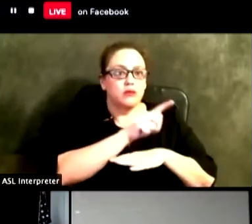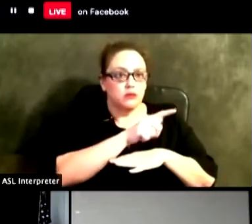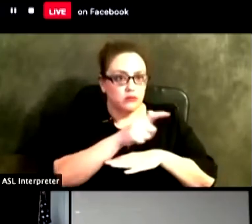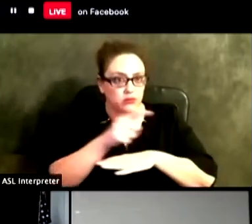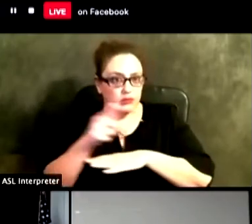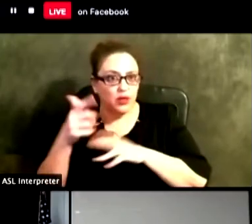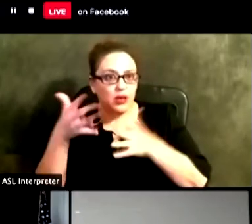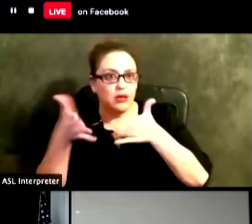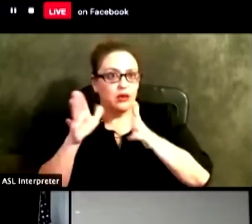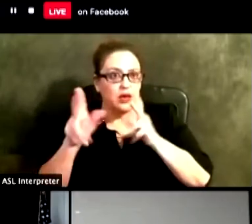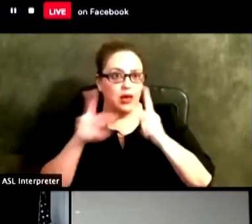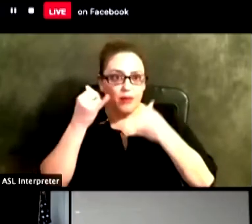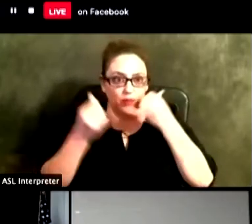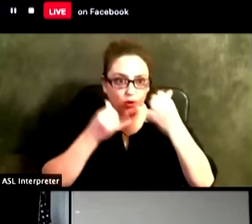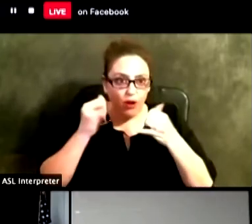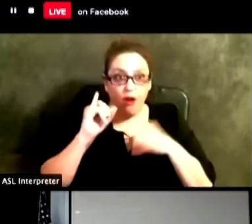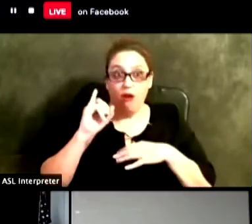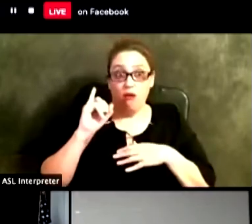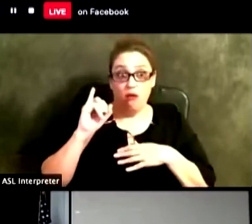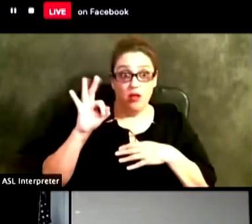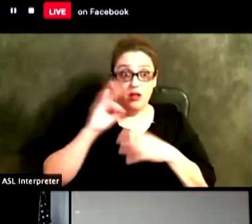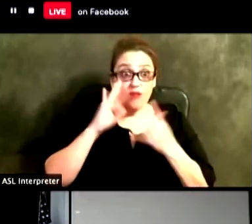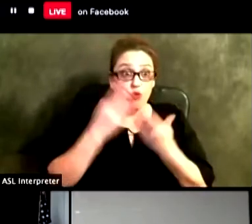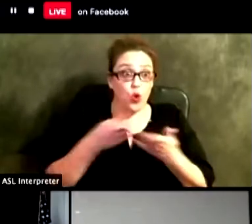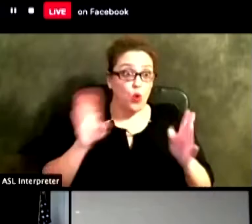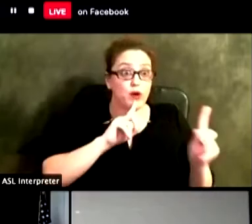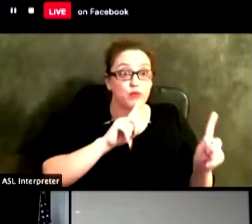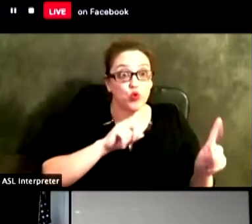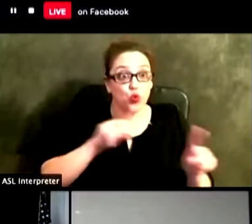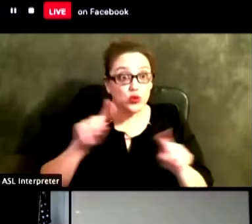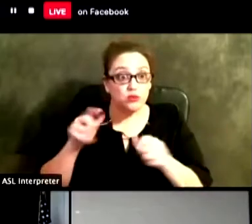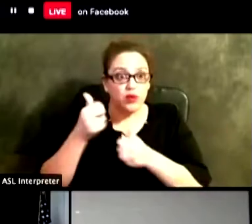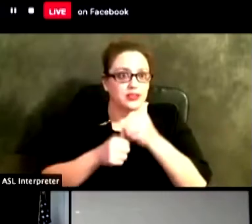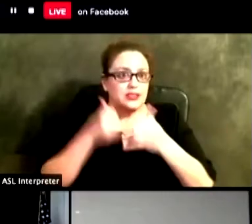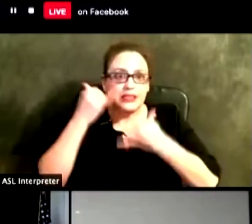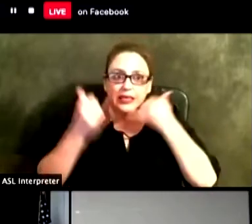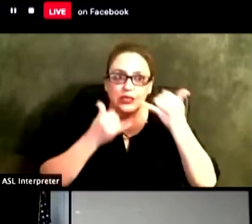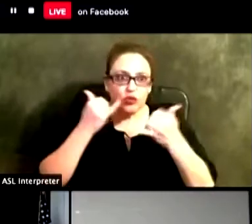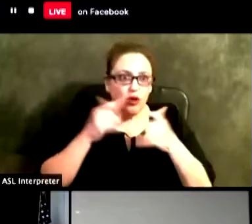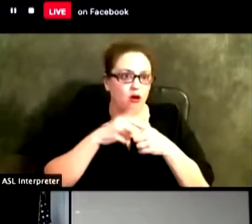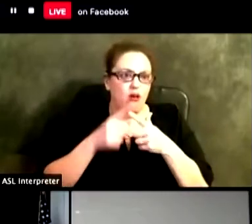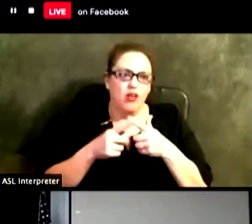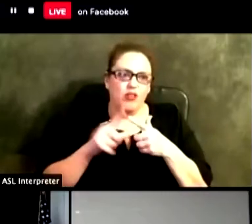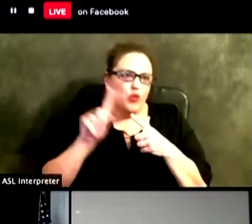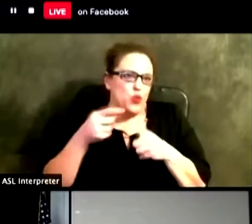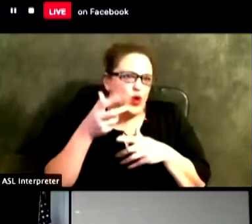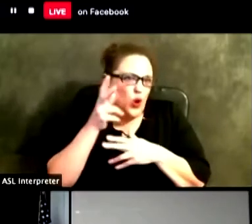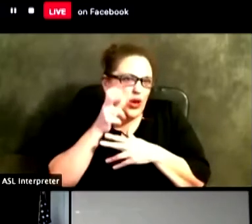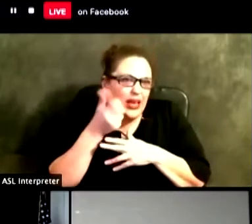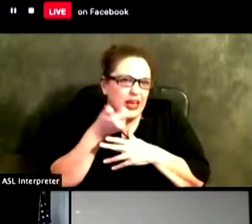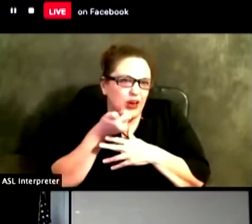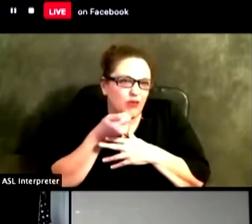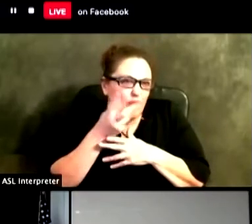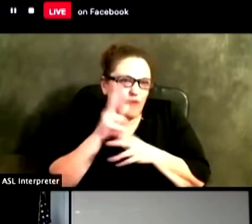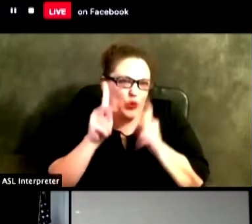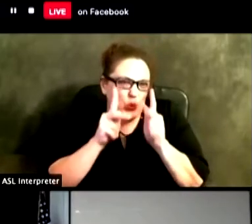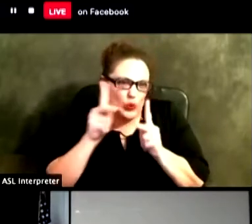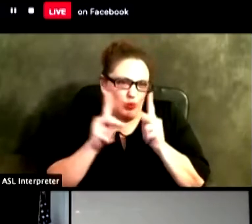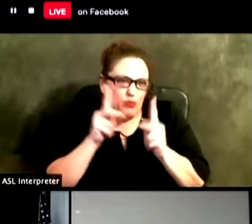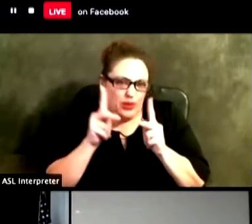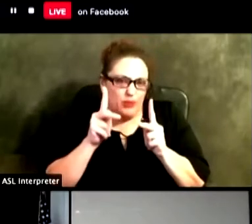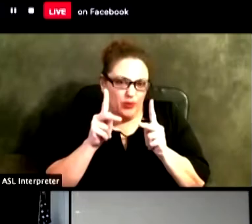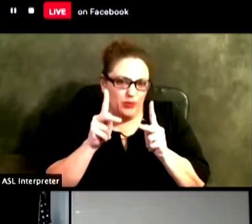heard tonight. If we had gone into responses to each call, we likely would have heard from just a fraction of the folks that we got to hear